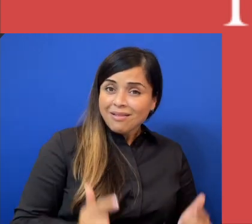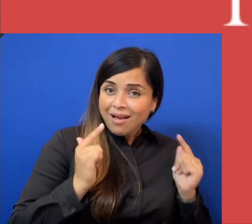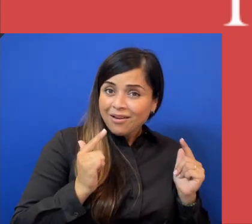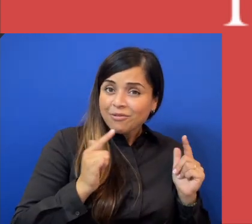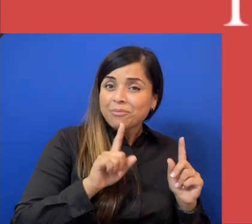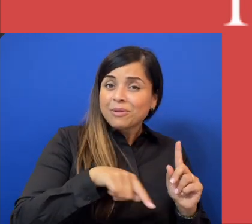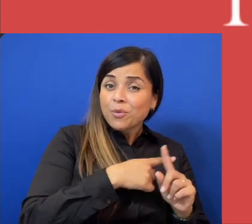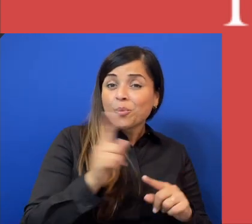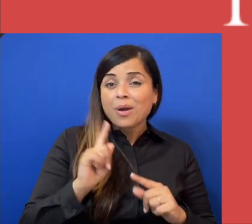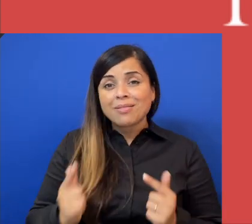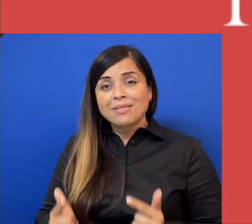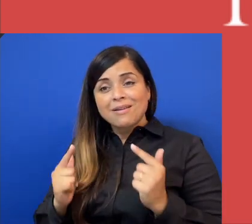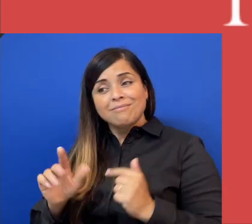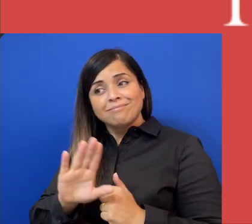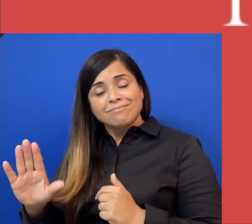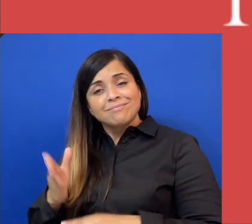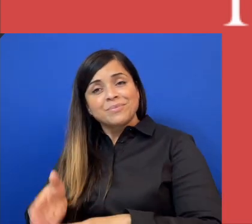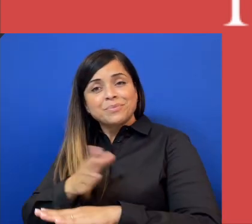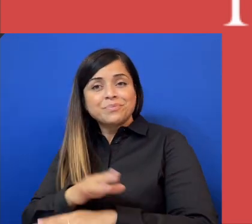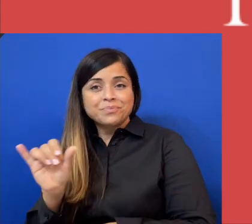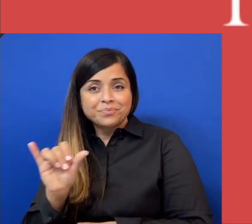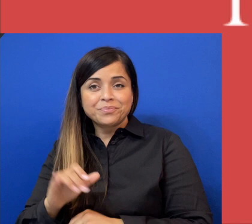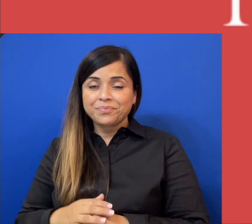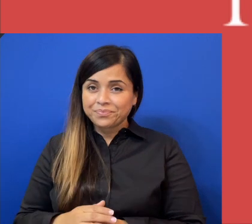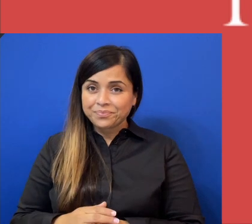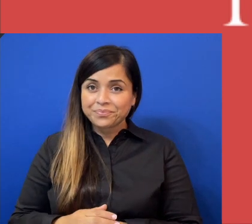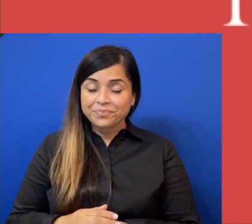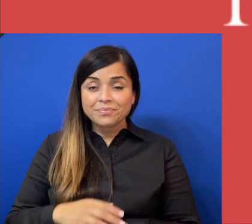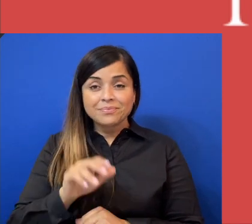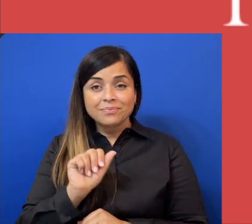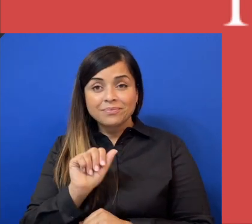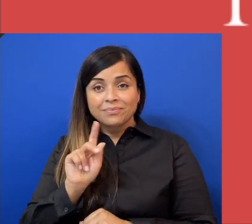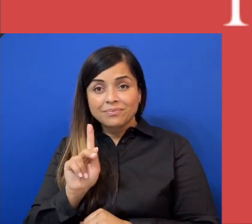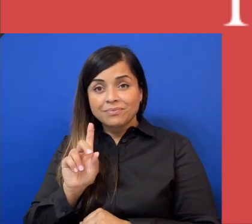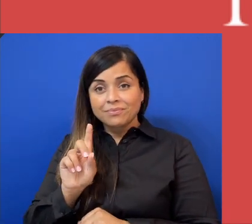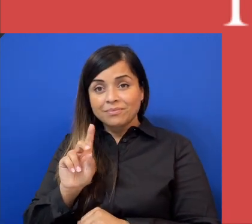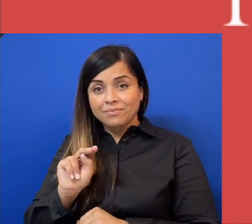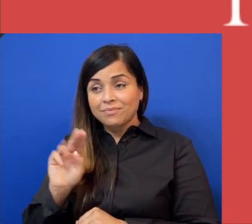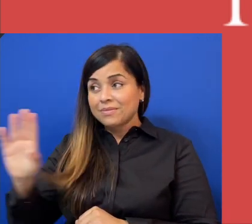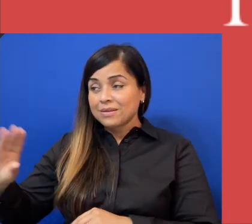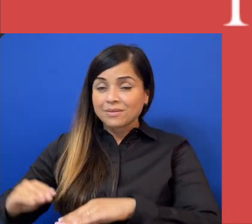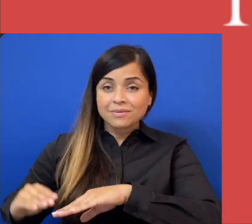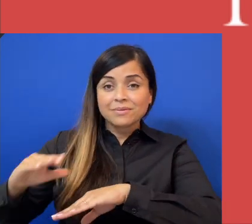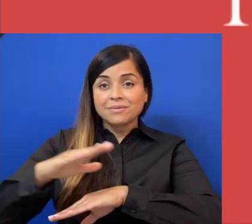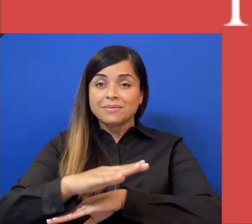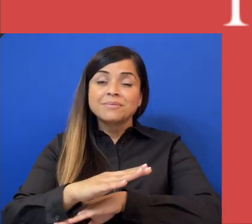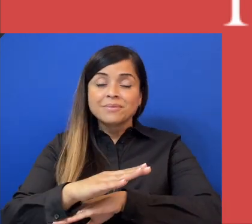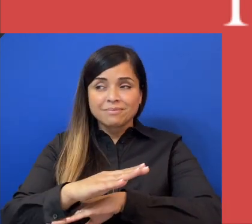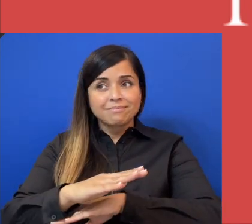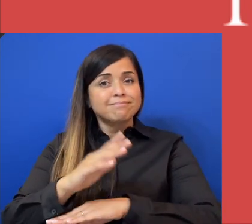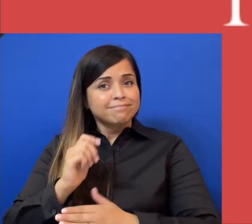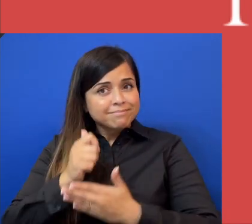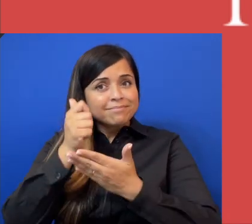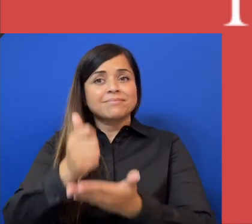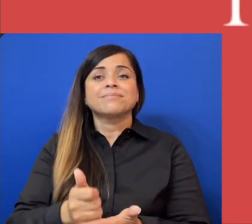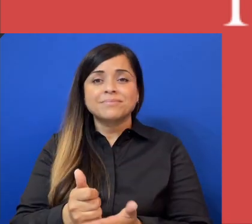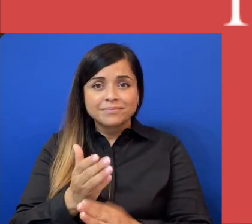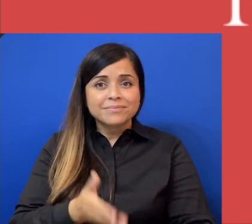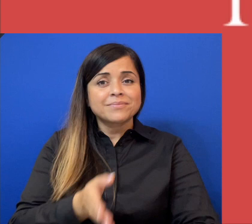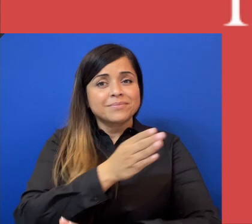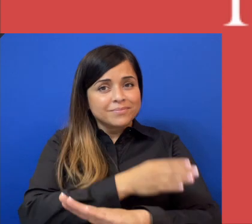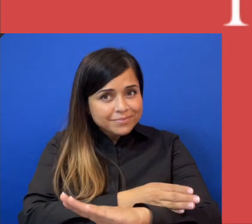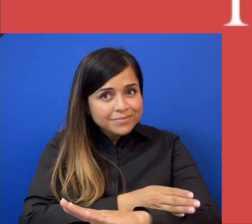the world. His contributions through the Aga Khan Development Network have helped advance humanitarian causes and civil